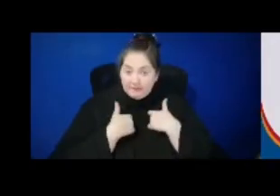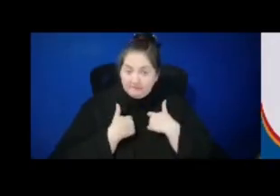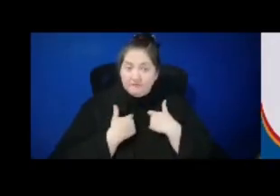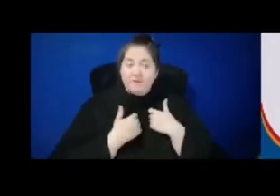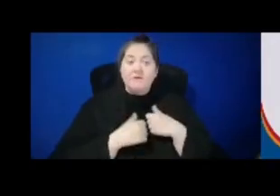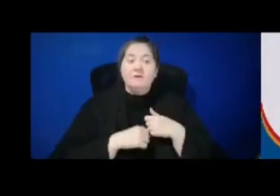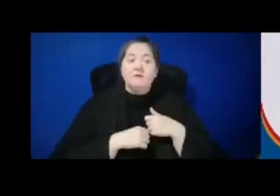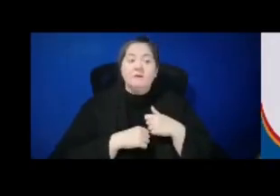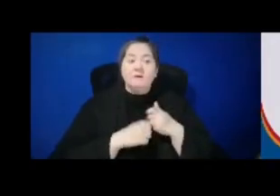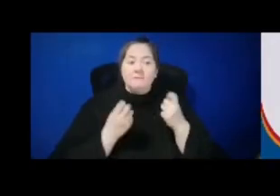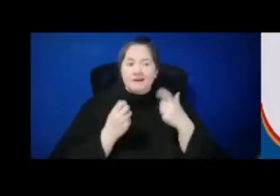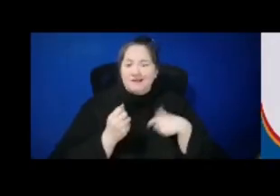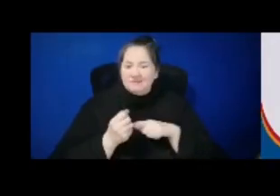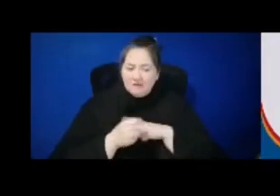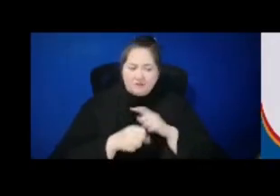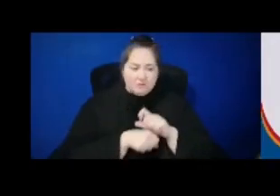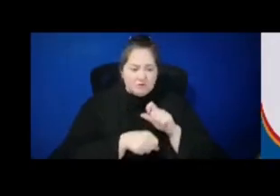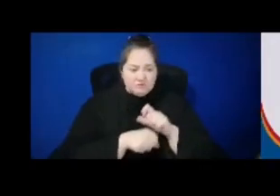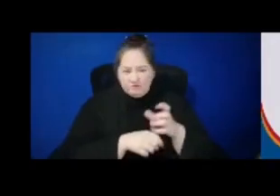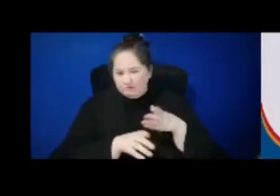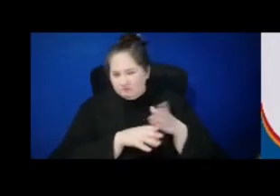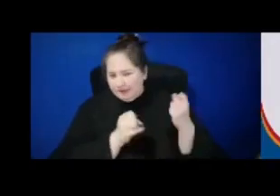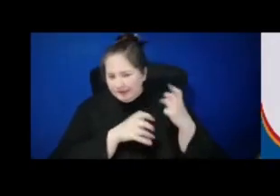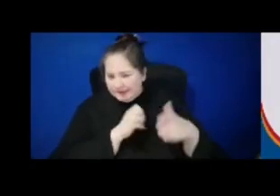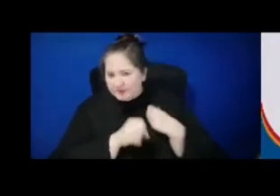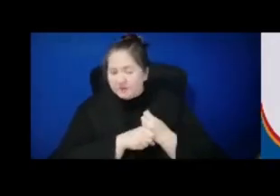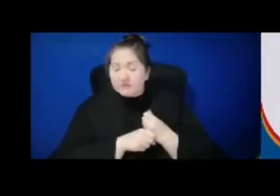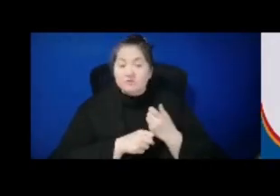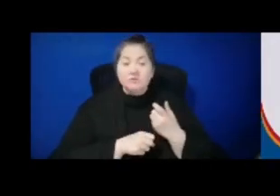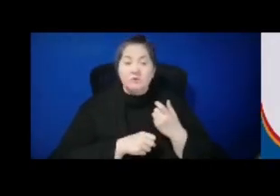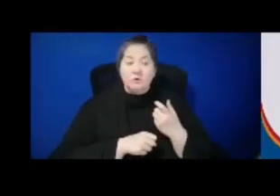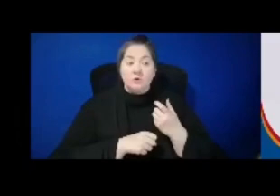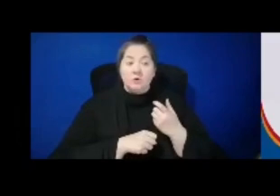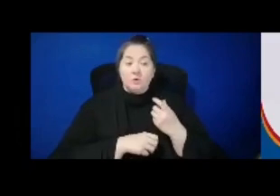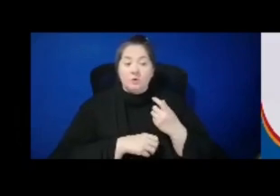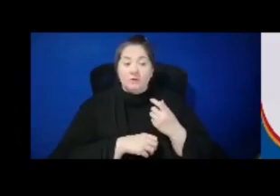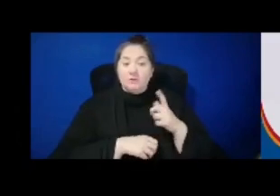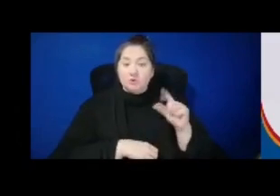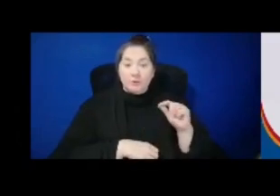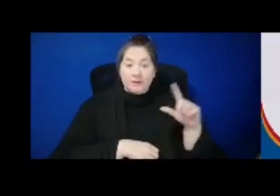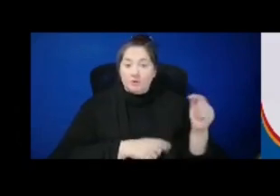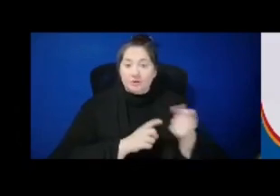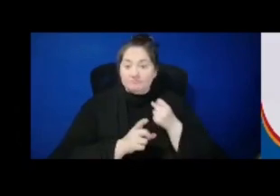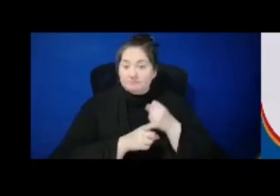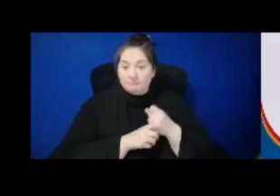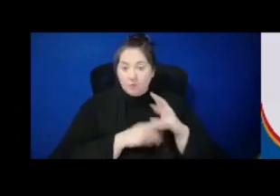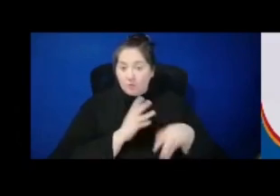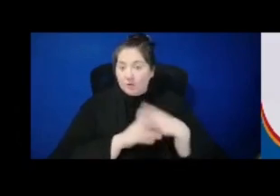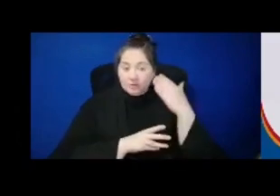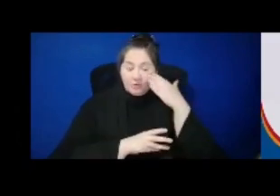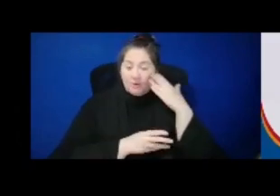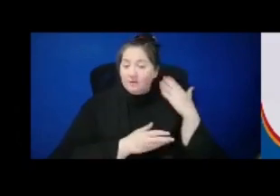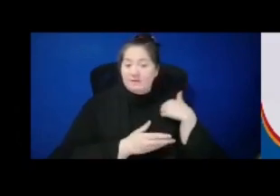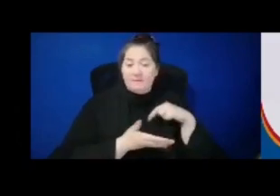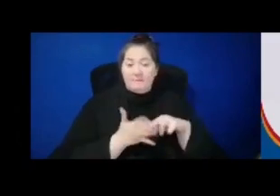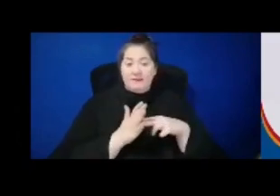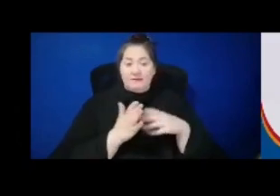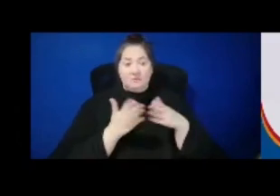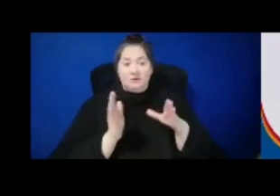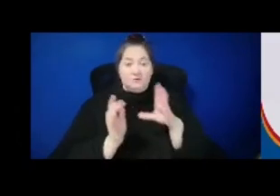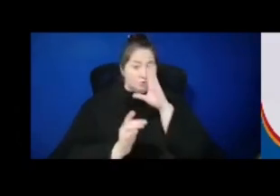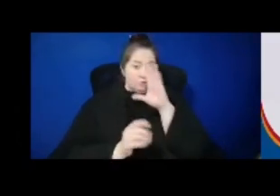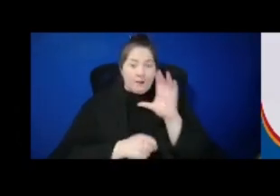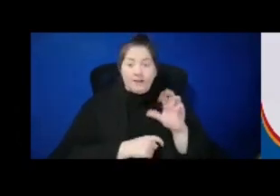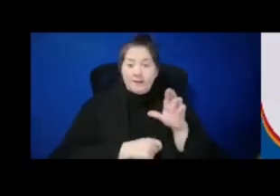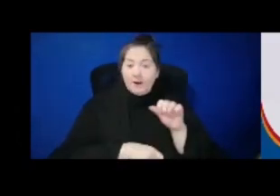of us have likely worked in this field for many years, the world came to know what we did in 2020, which is that our sector, broadly speaking, of direct care